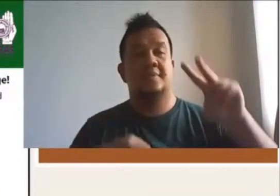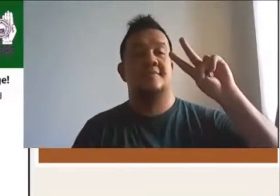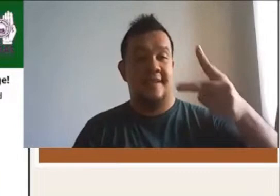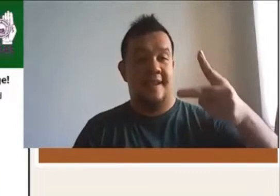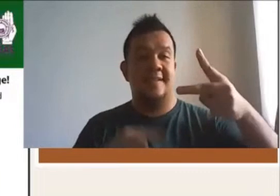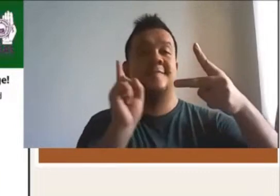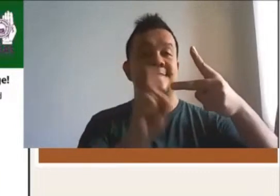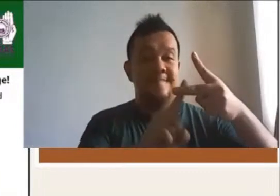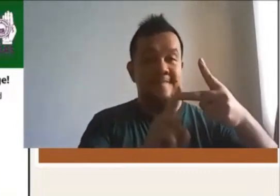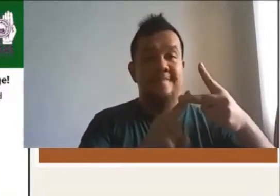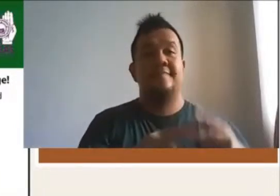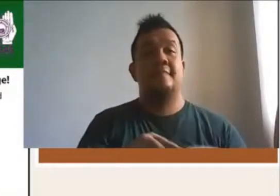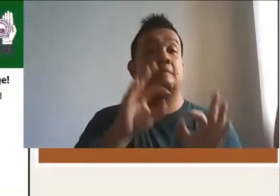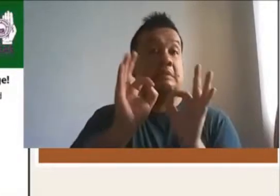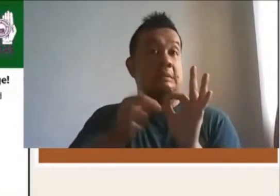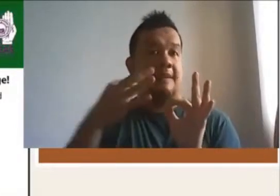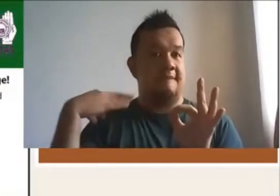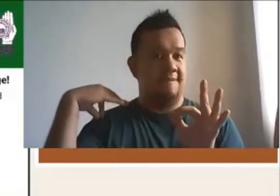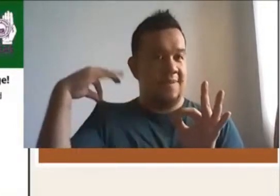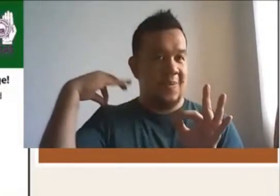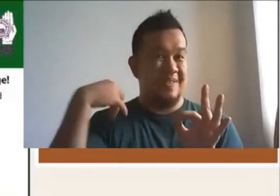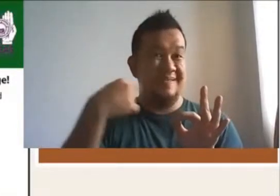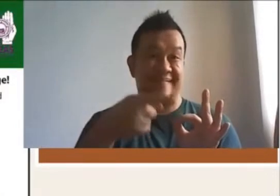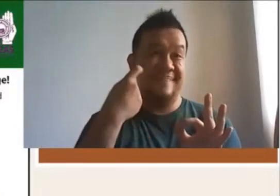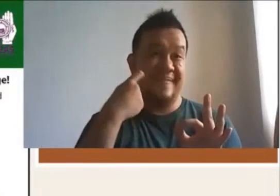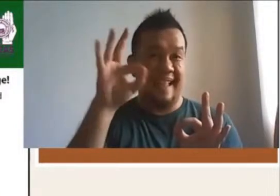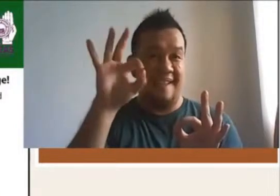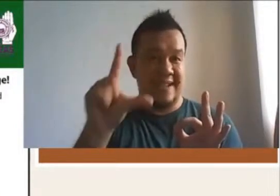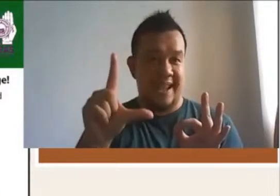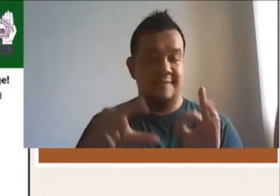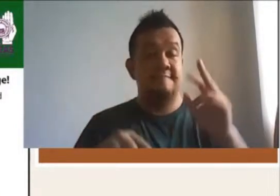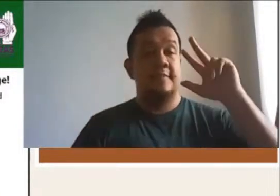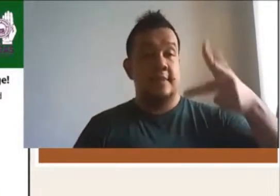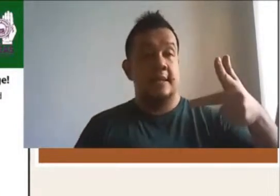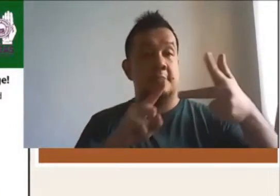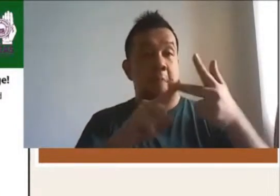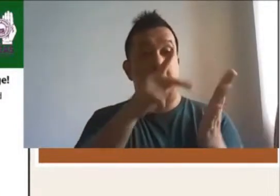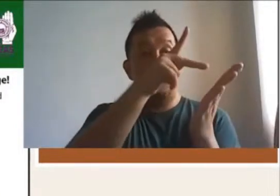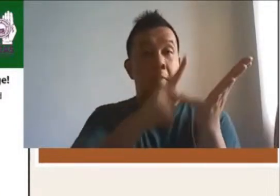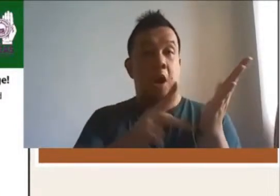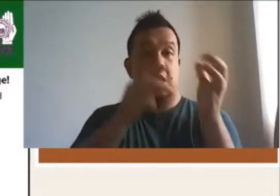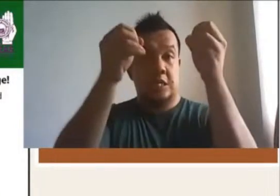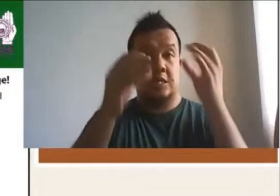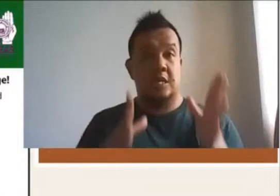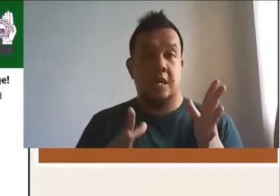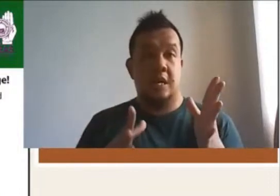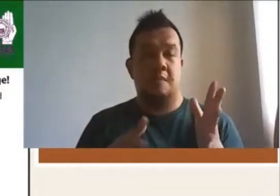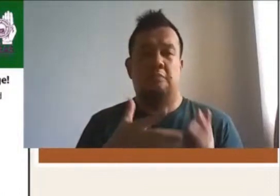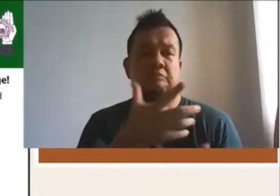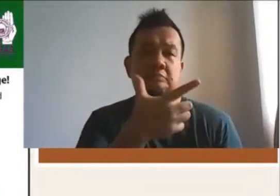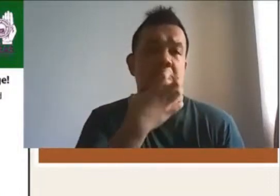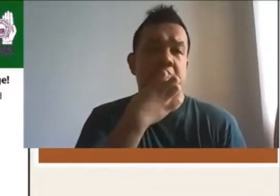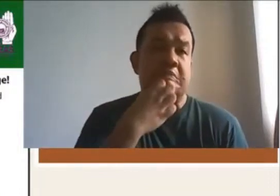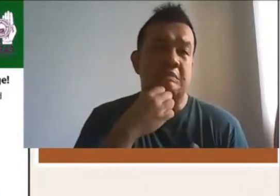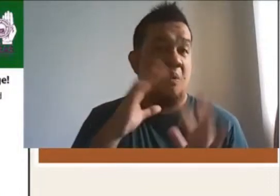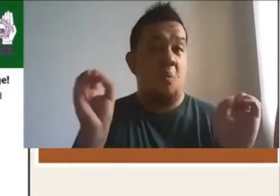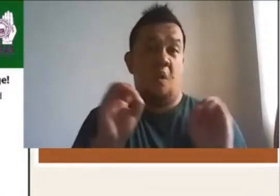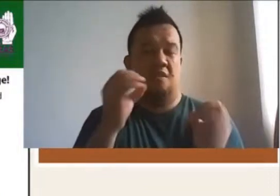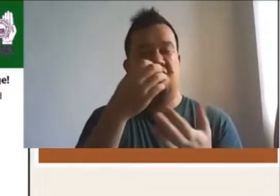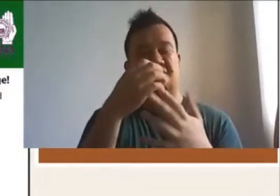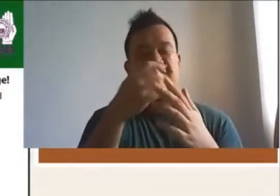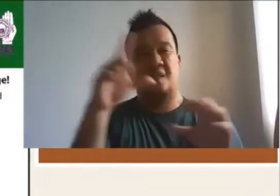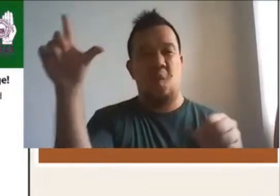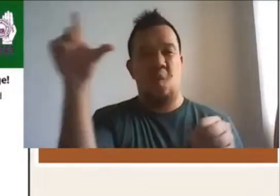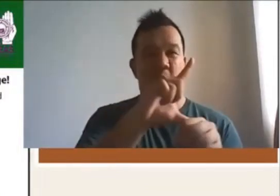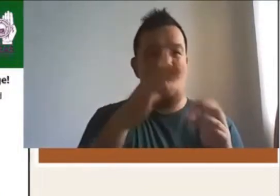volunteers. Next for part-time faculties na walang teaching load, so we can also support them.